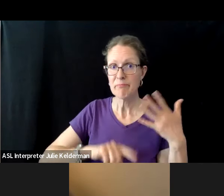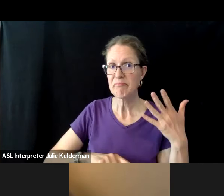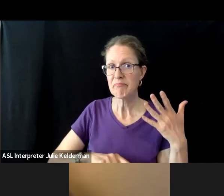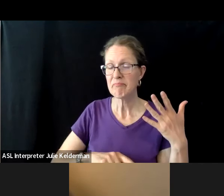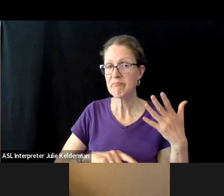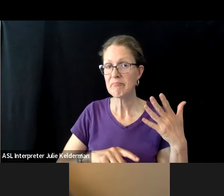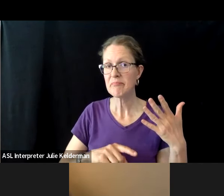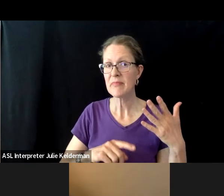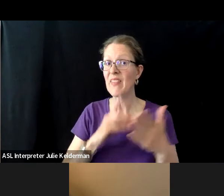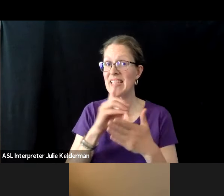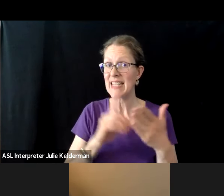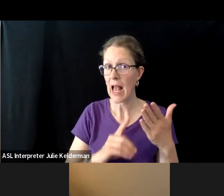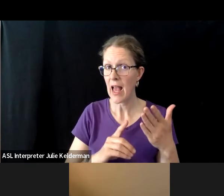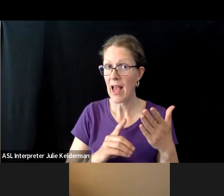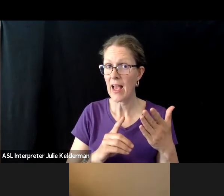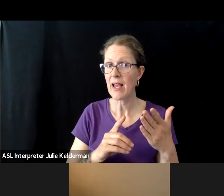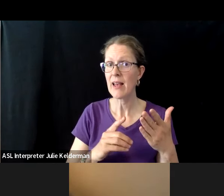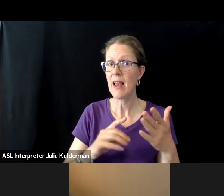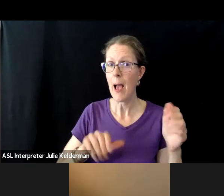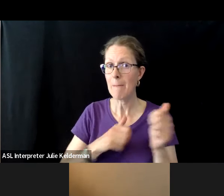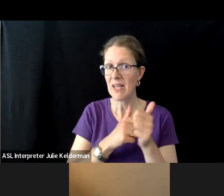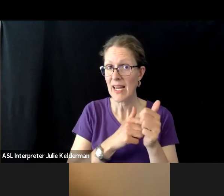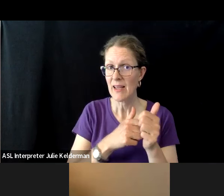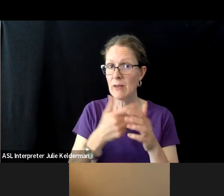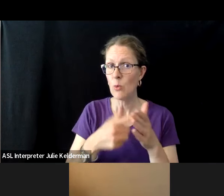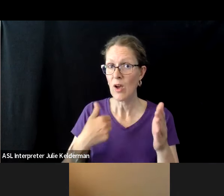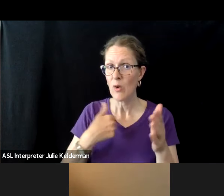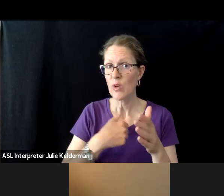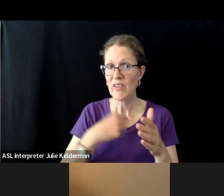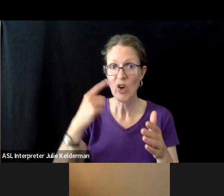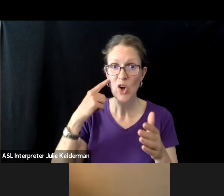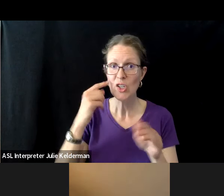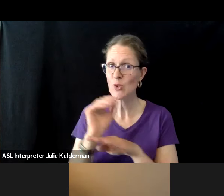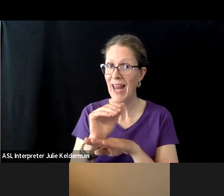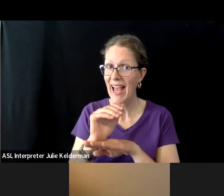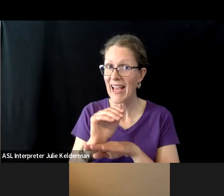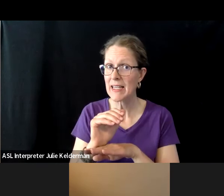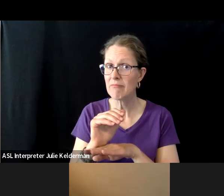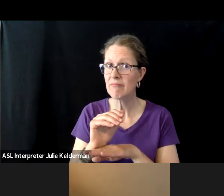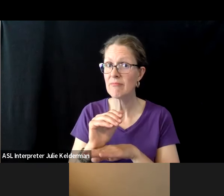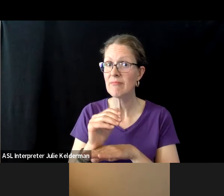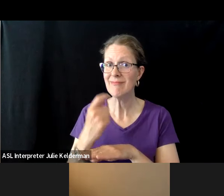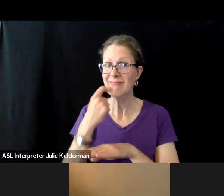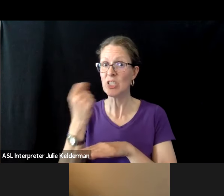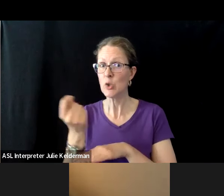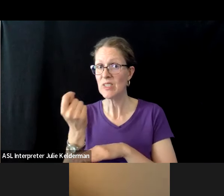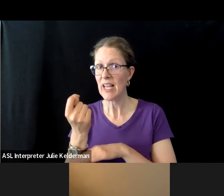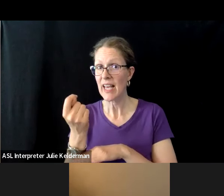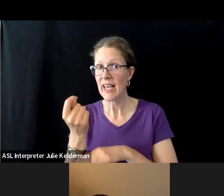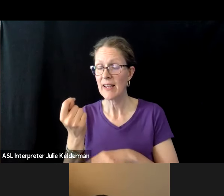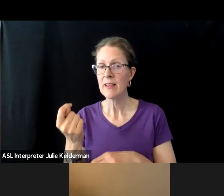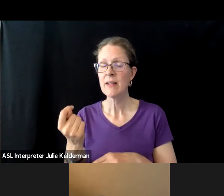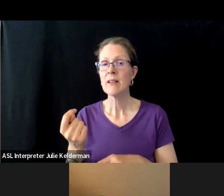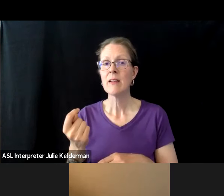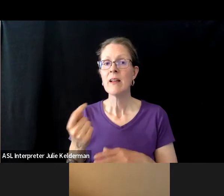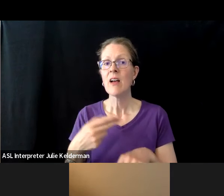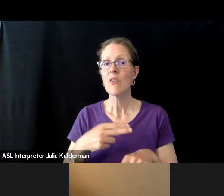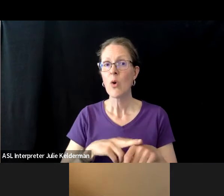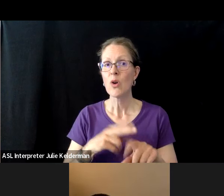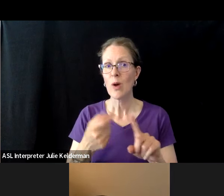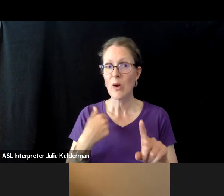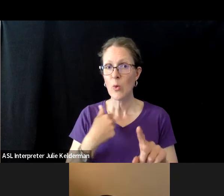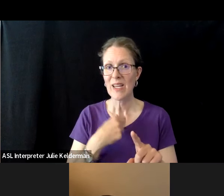updates on the design based on what we've heard tonight, what we heard on Tuesday night, and then also, of course, what we're hearing from